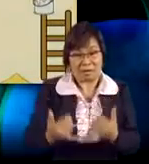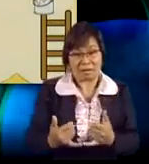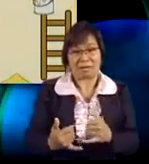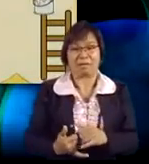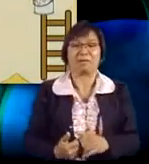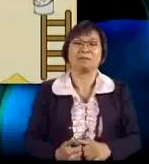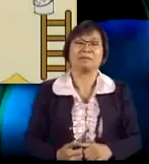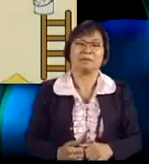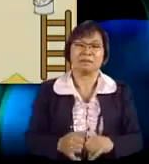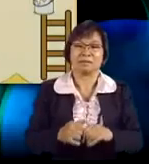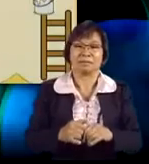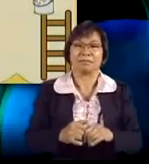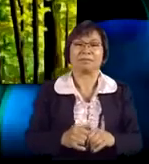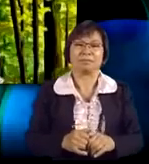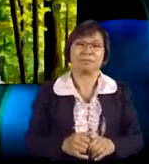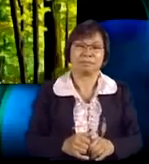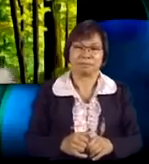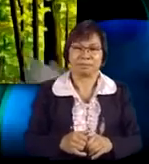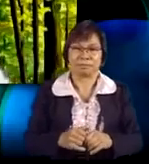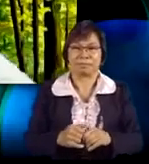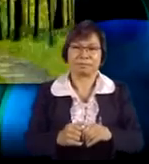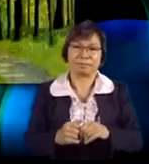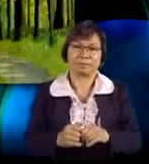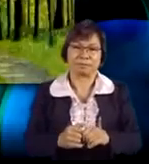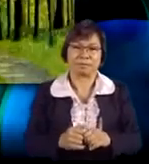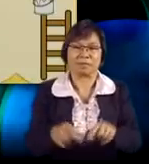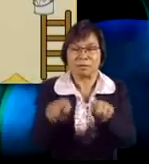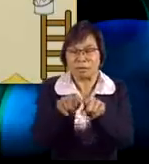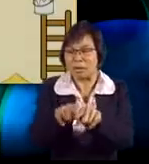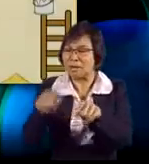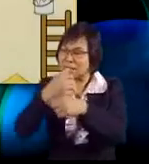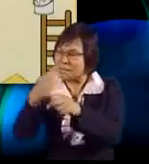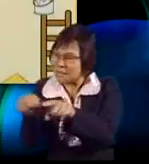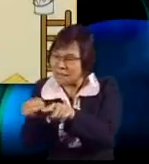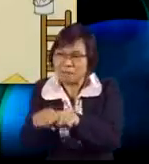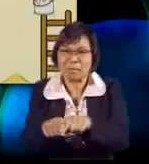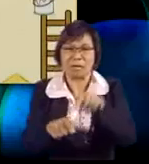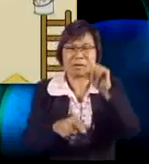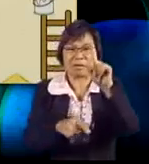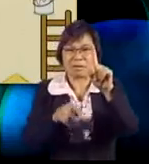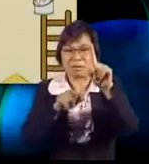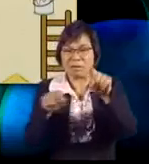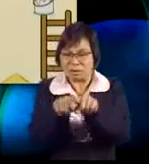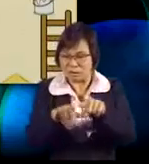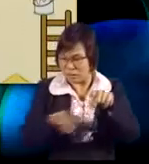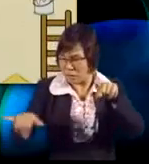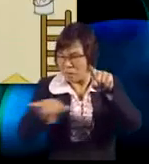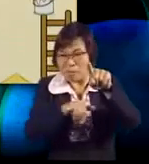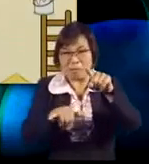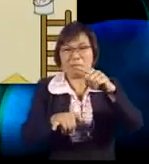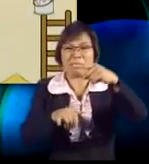4 plus 3 equals 7. Right. Now the trick to adding fractions like this is to make the denominators the